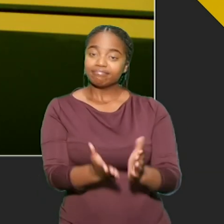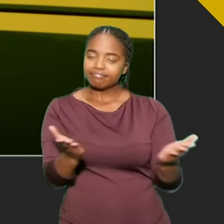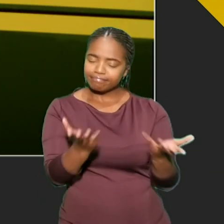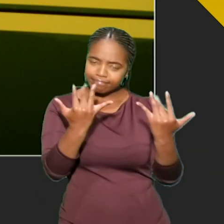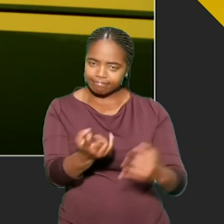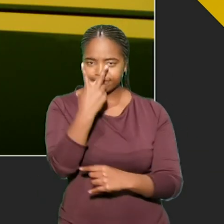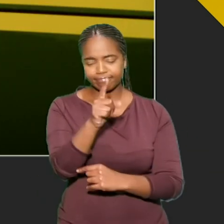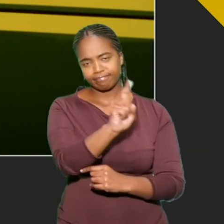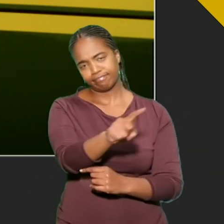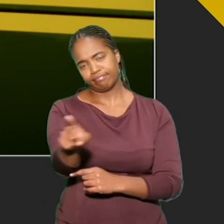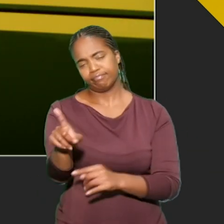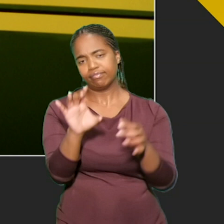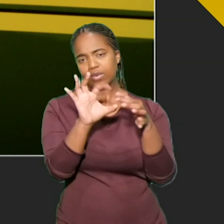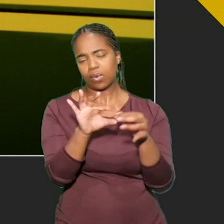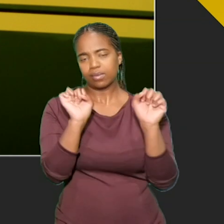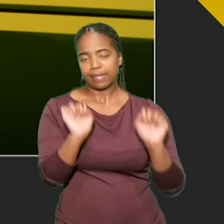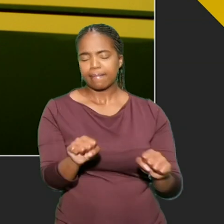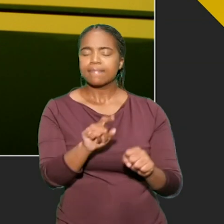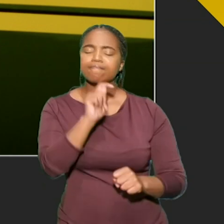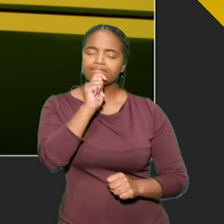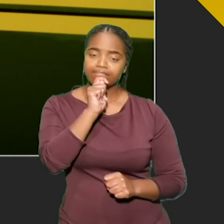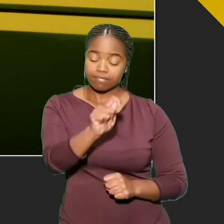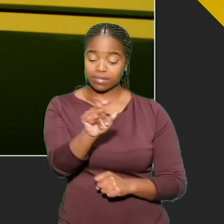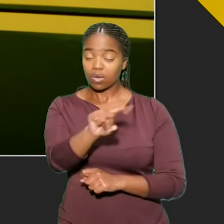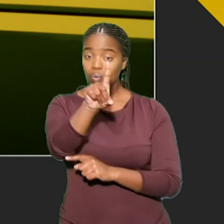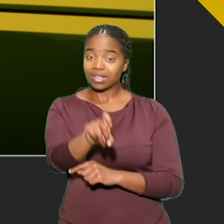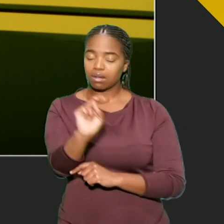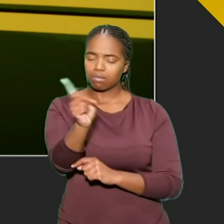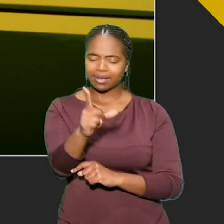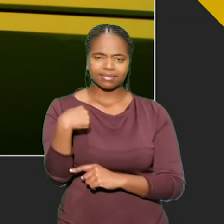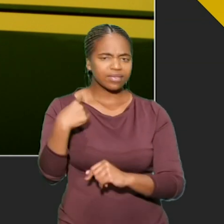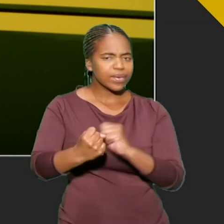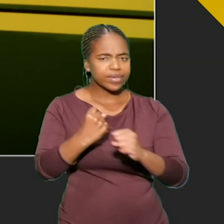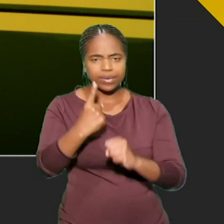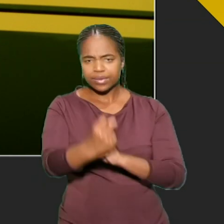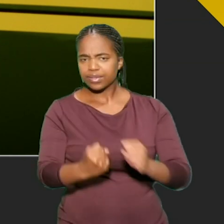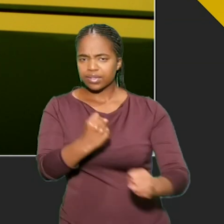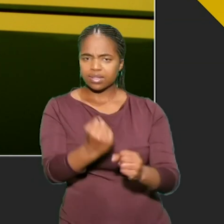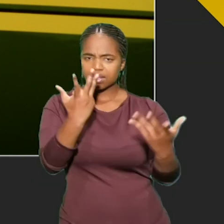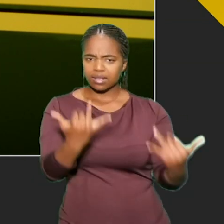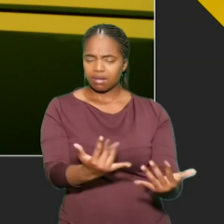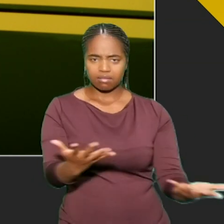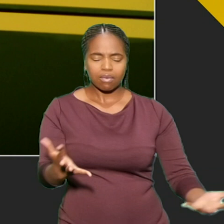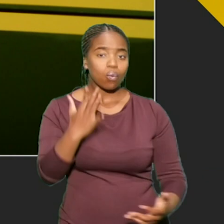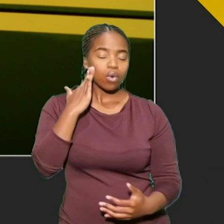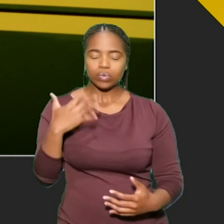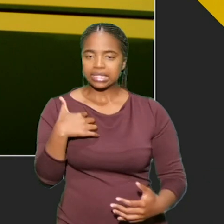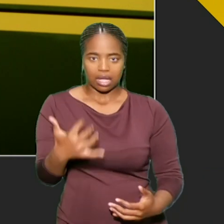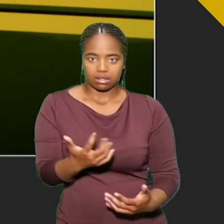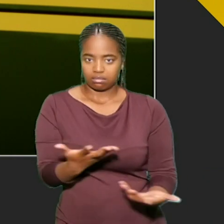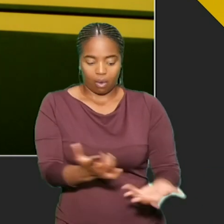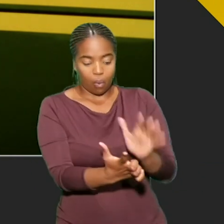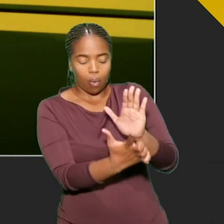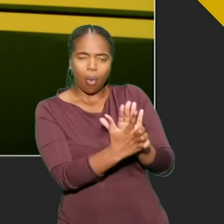Now, uyasibonela ke wena mbukeli ohlele ekhaya ukuthi ngempela the question has been sitting for some time looking ukuthi since the time these laws